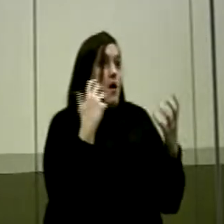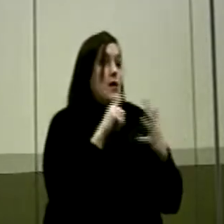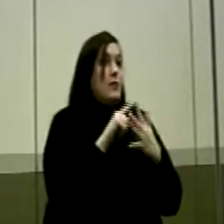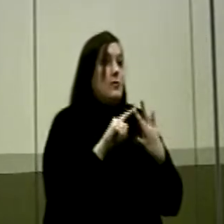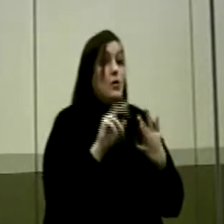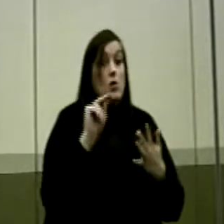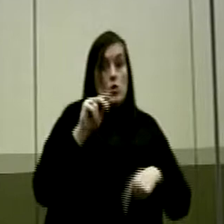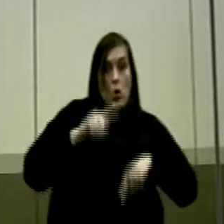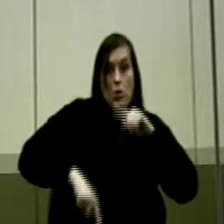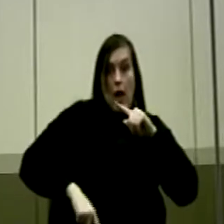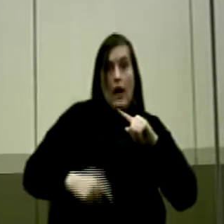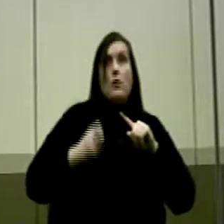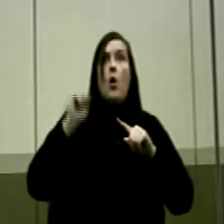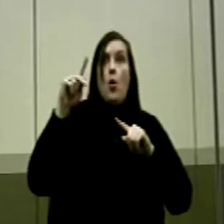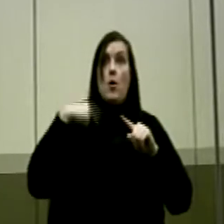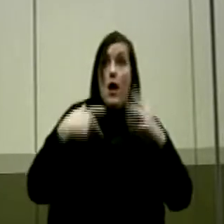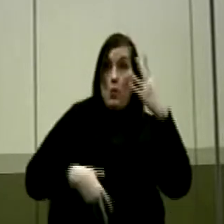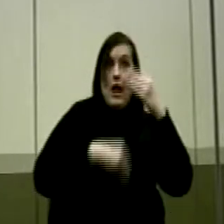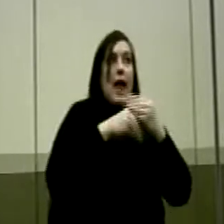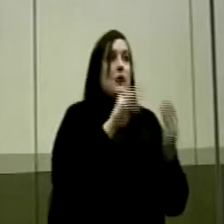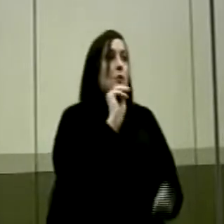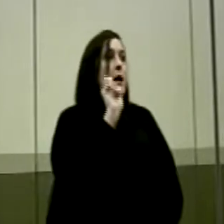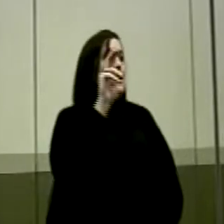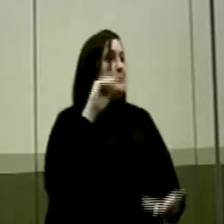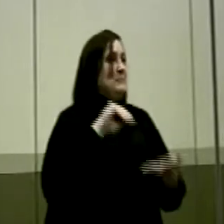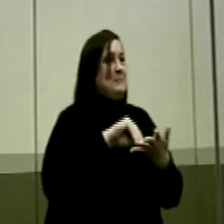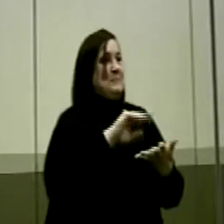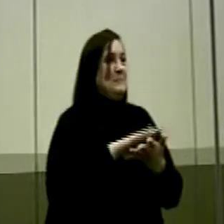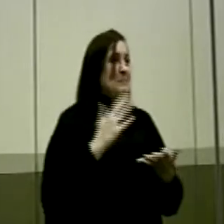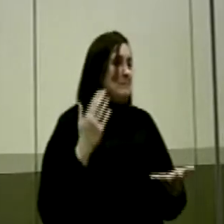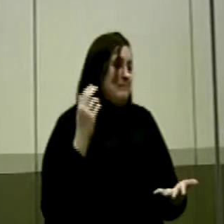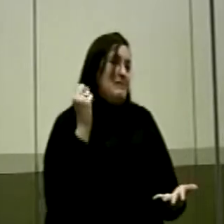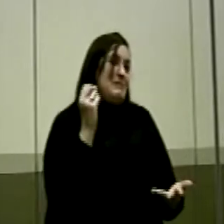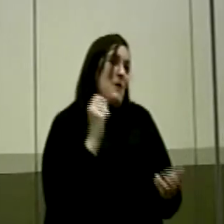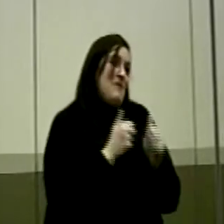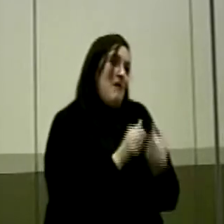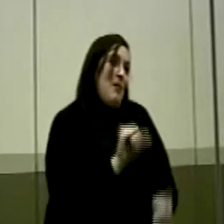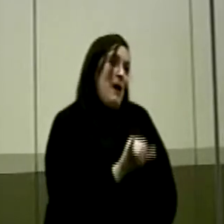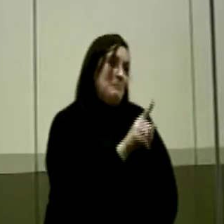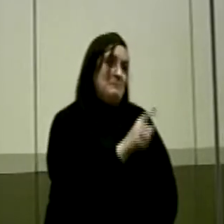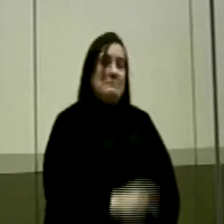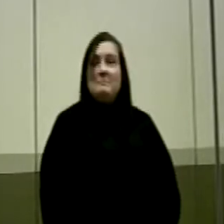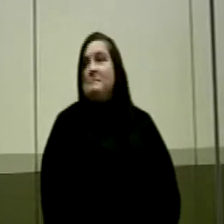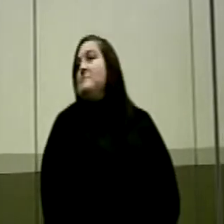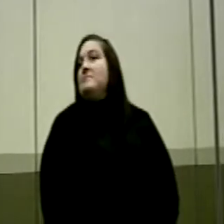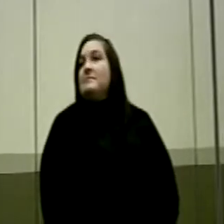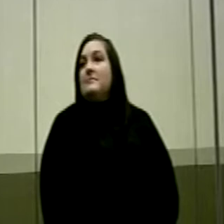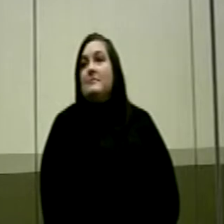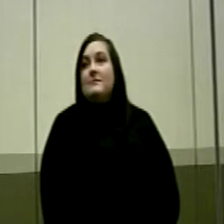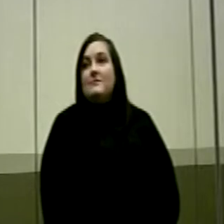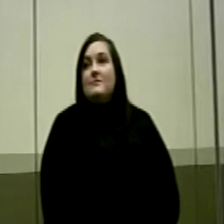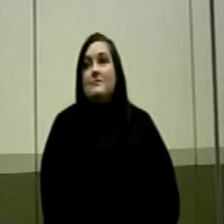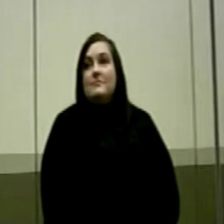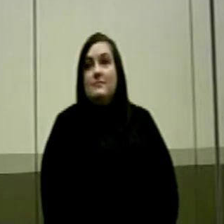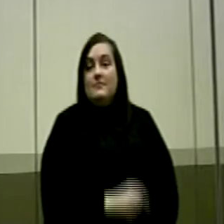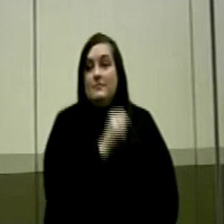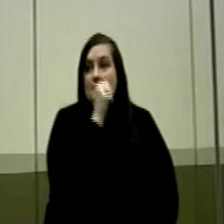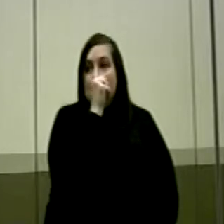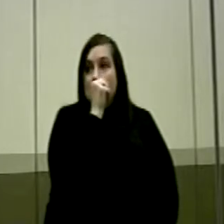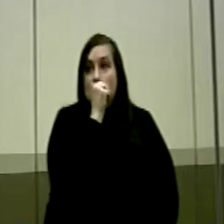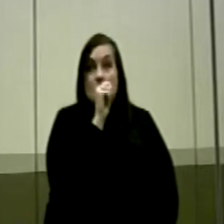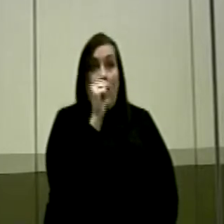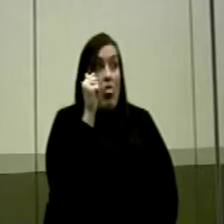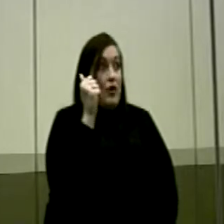can't do that. How about putting it on your menu? You know, so we do it like that. Yeah, that's good. Any